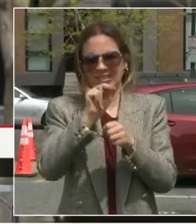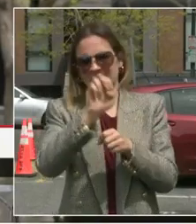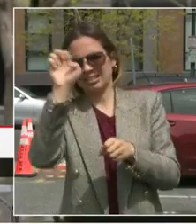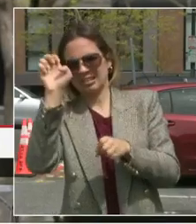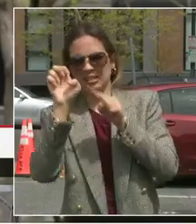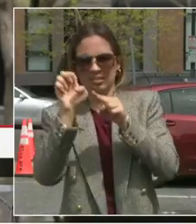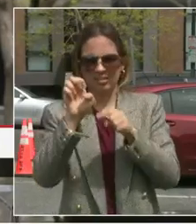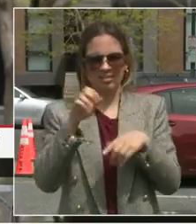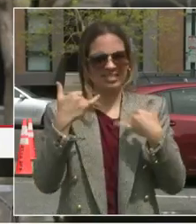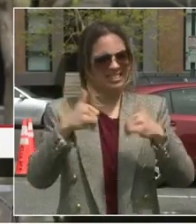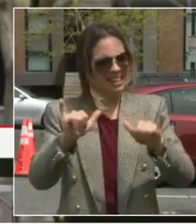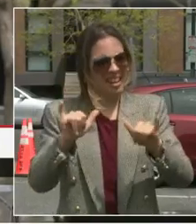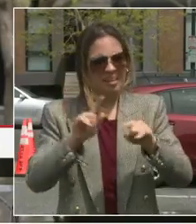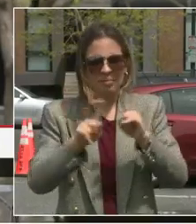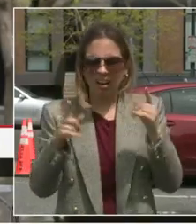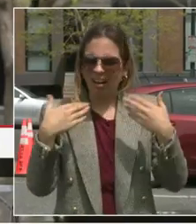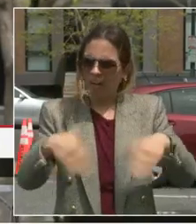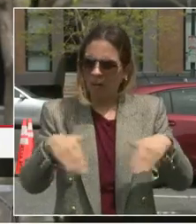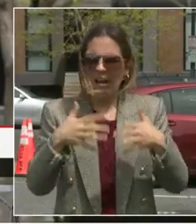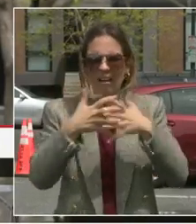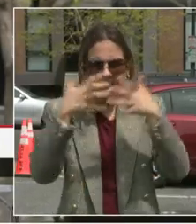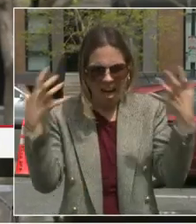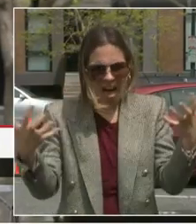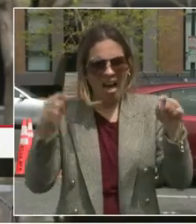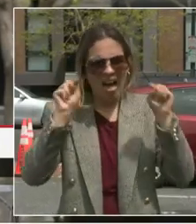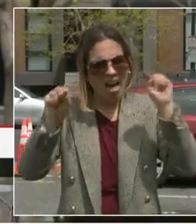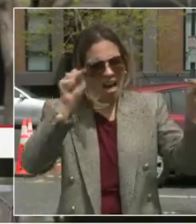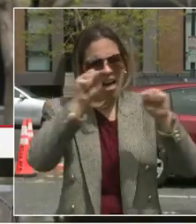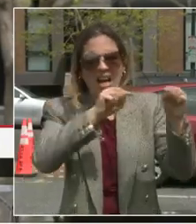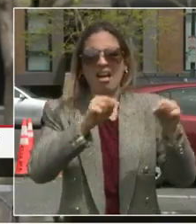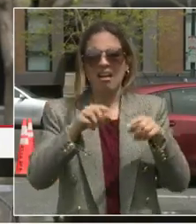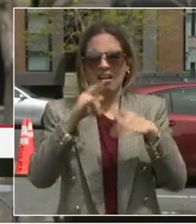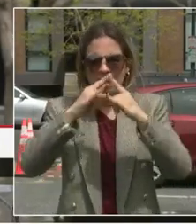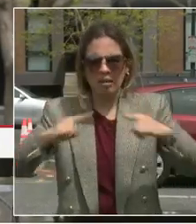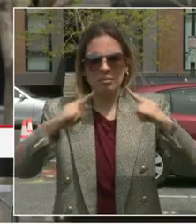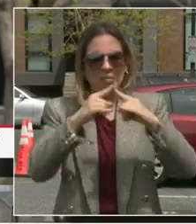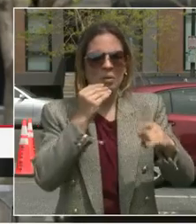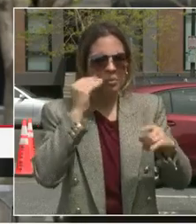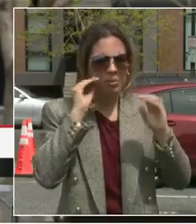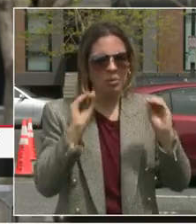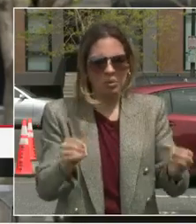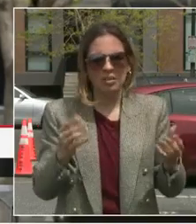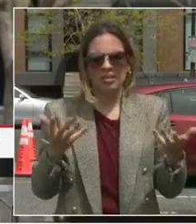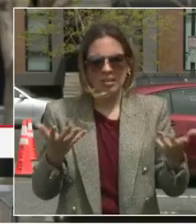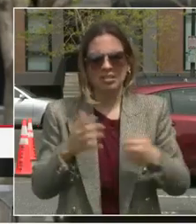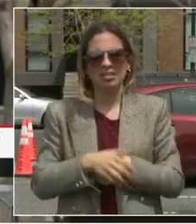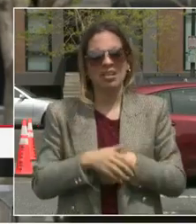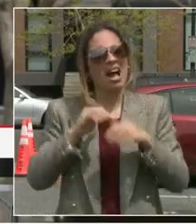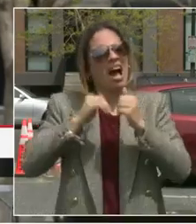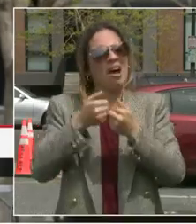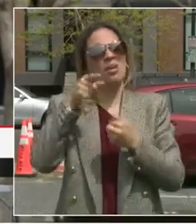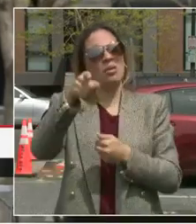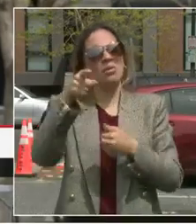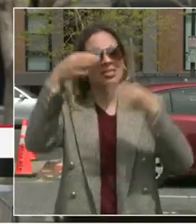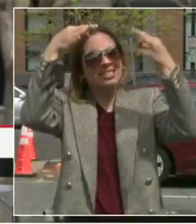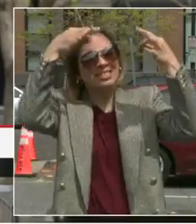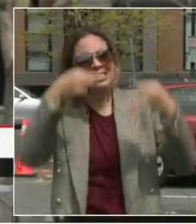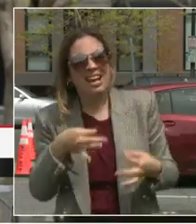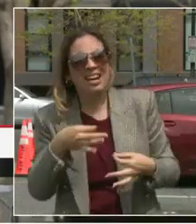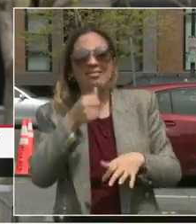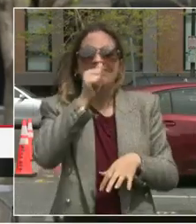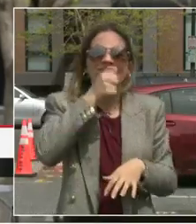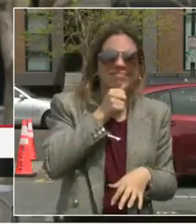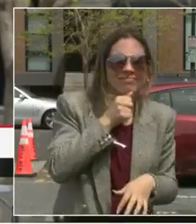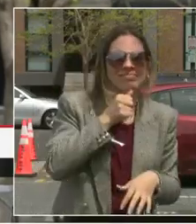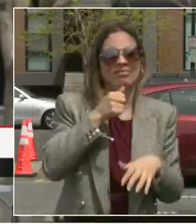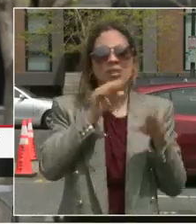lot of them in certainly part of the downtown area, how do you guys sort of assess how much you tolerate them, and what goes into thinking about eventually moving